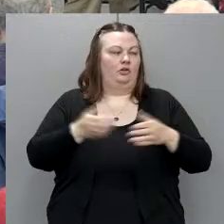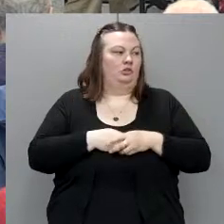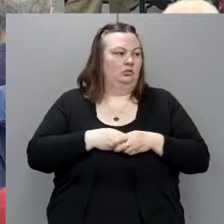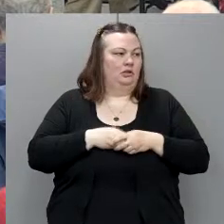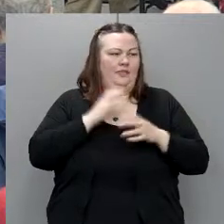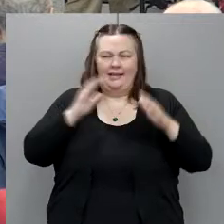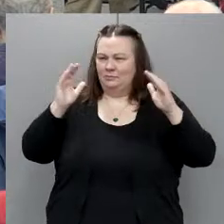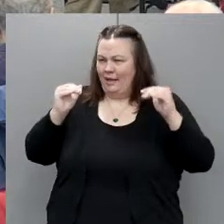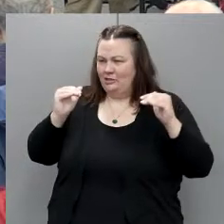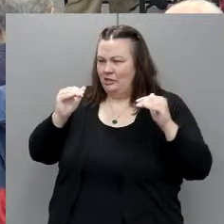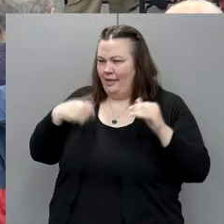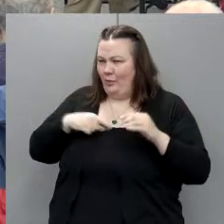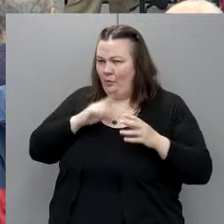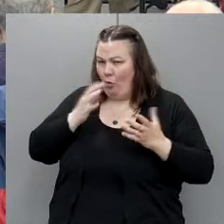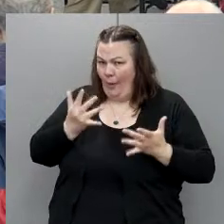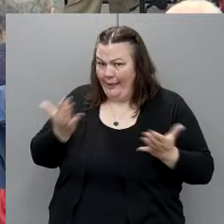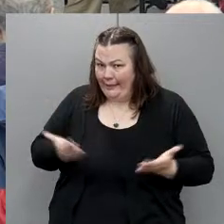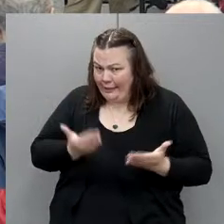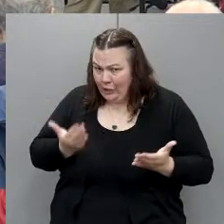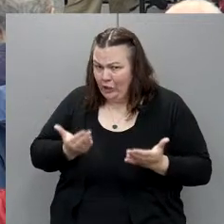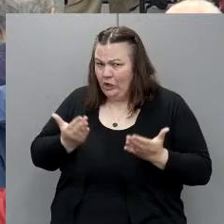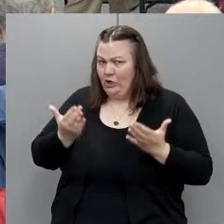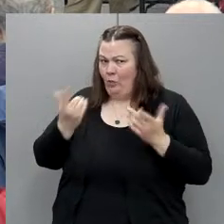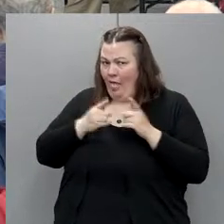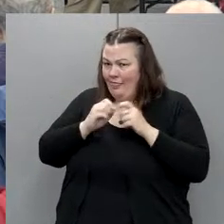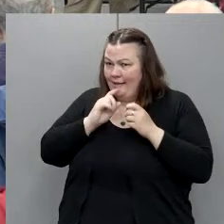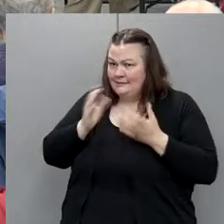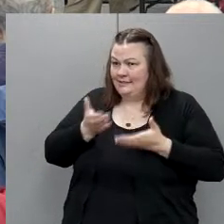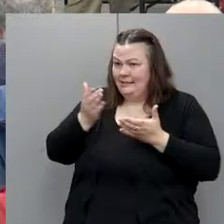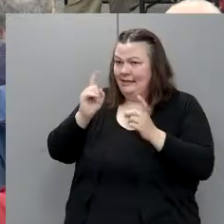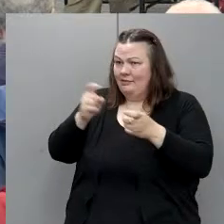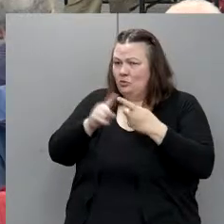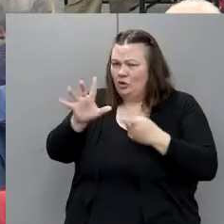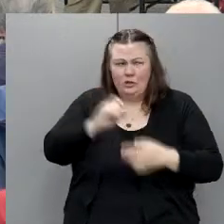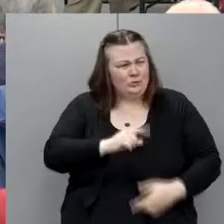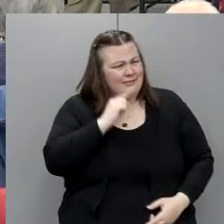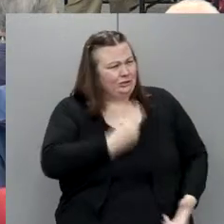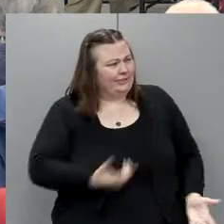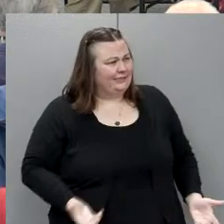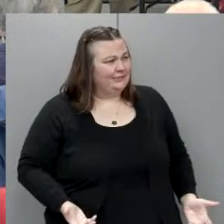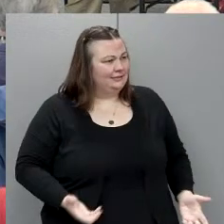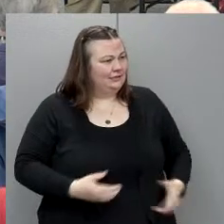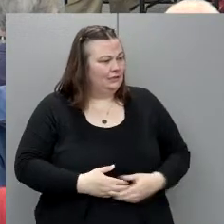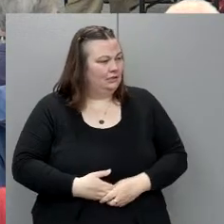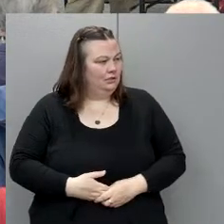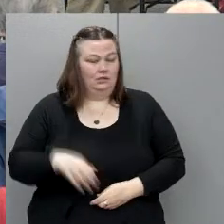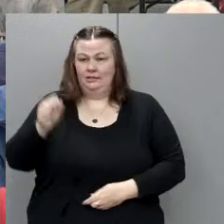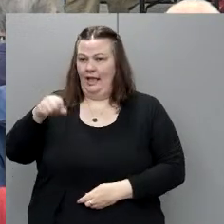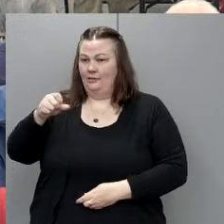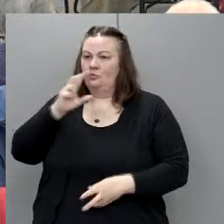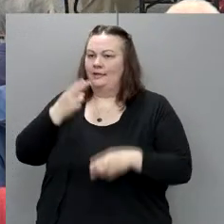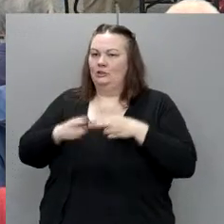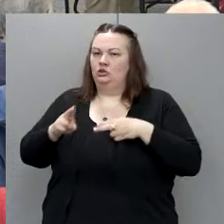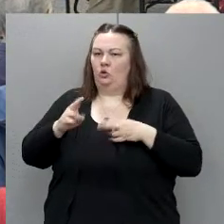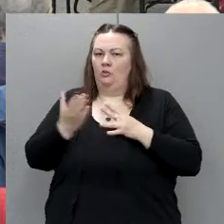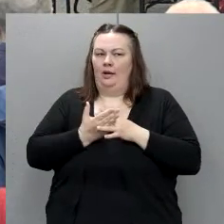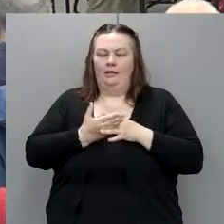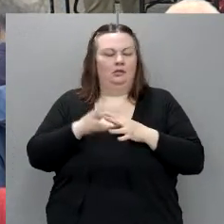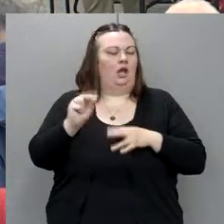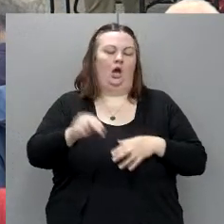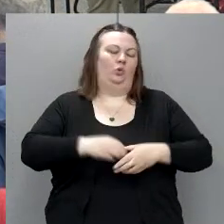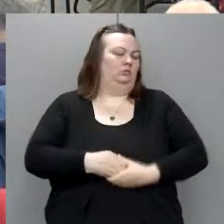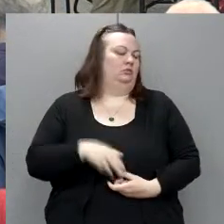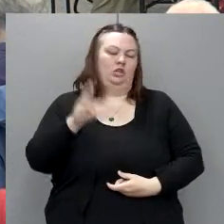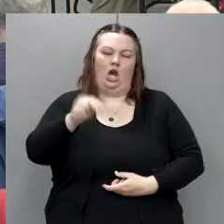The expectation is that we'll wait here while that is conveyed to her? Are you serious? Well, yes, there'd be a short recess.